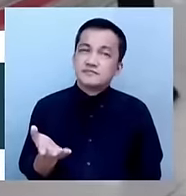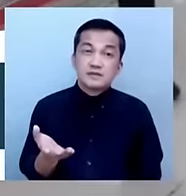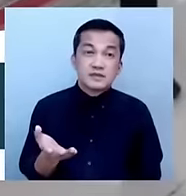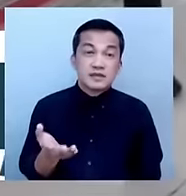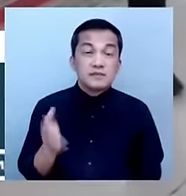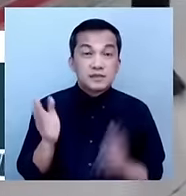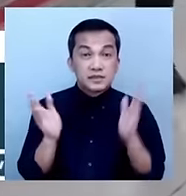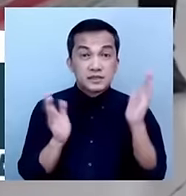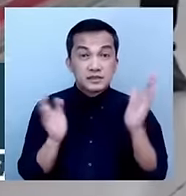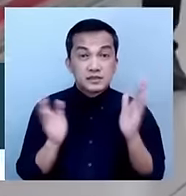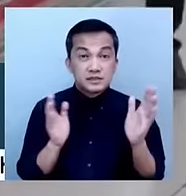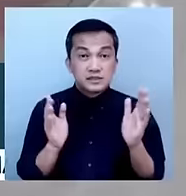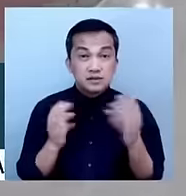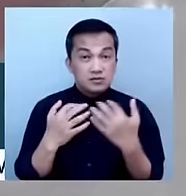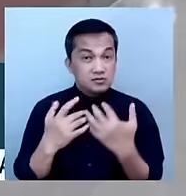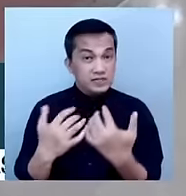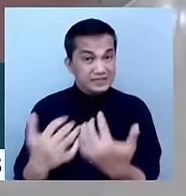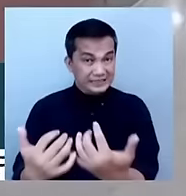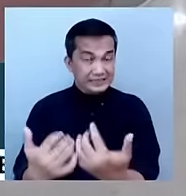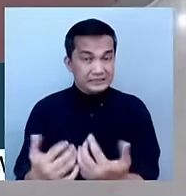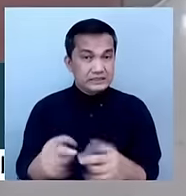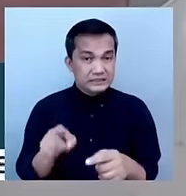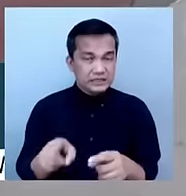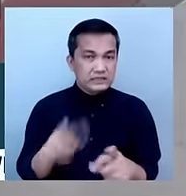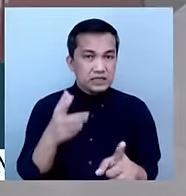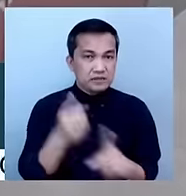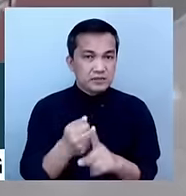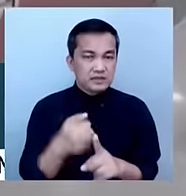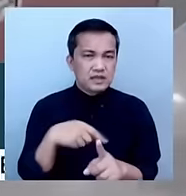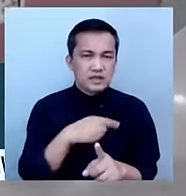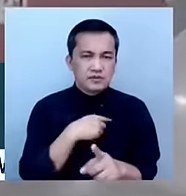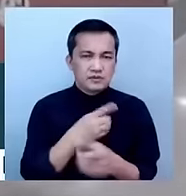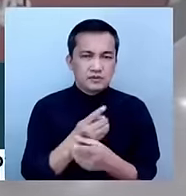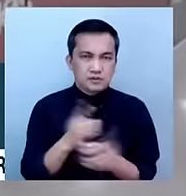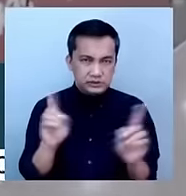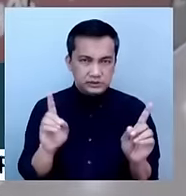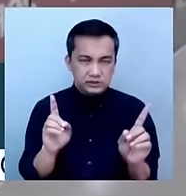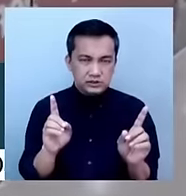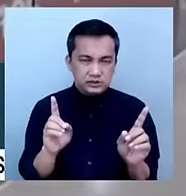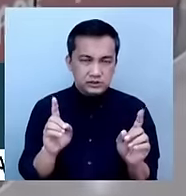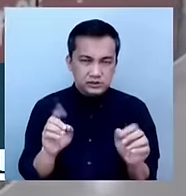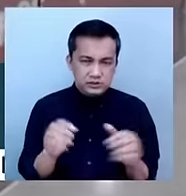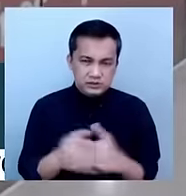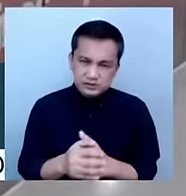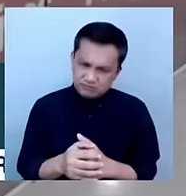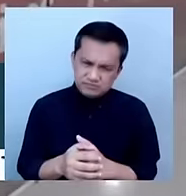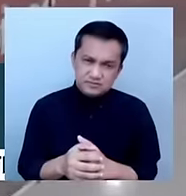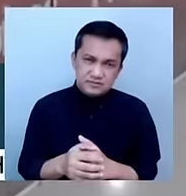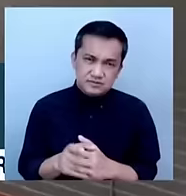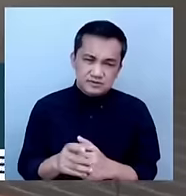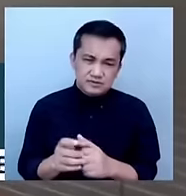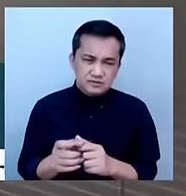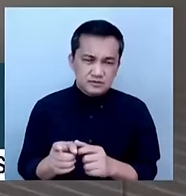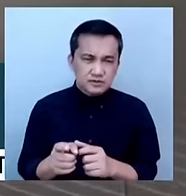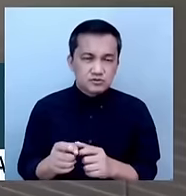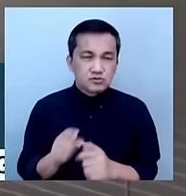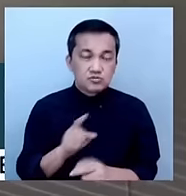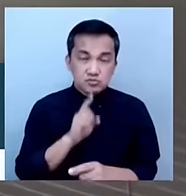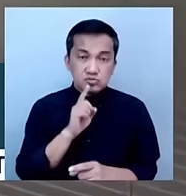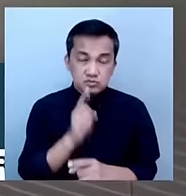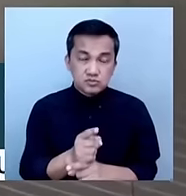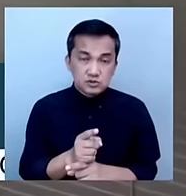pinaglilingkurang audience, and this has impacts on our democracy. So yung plurality of